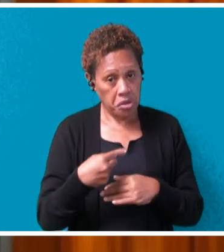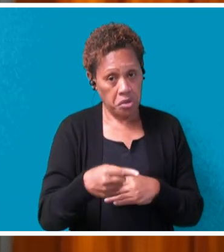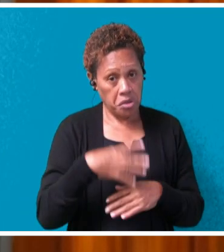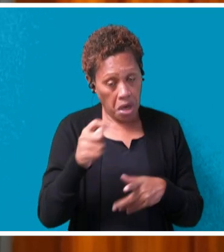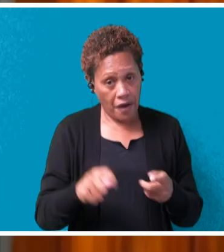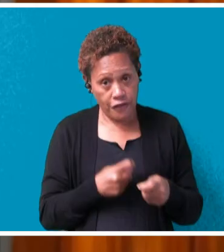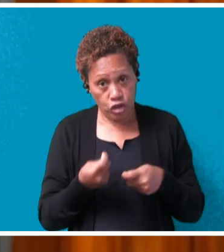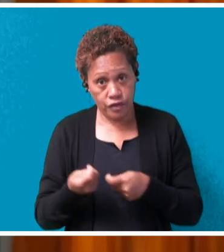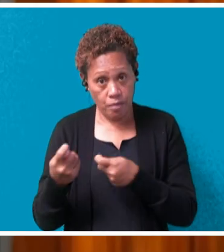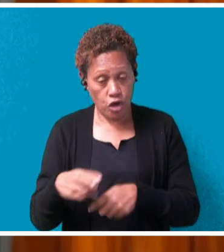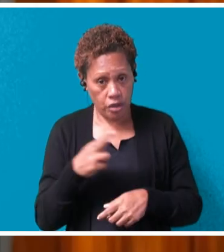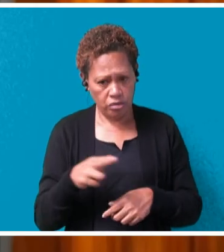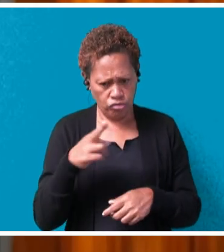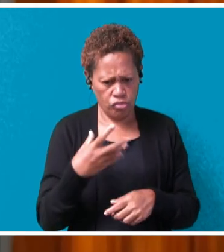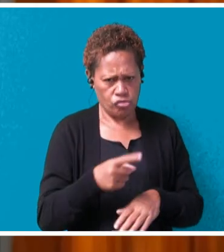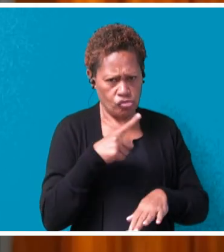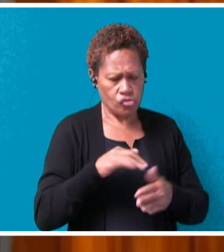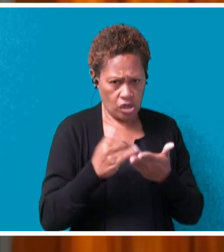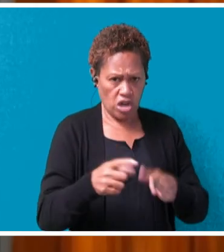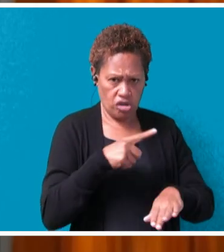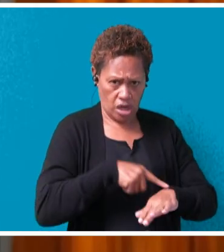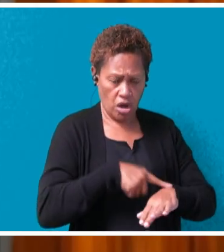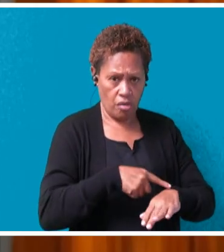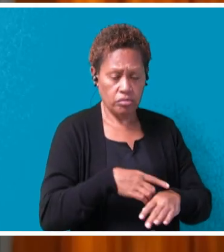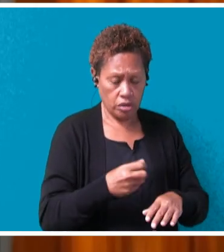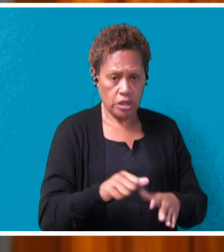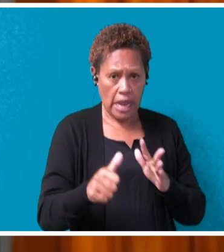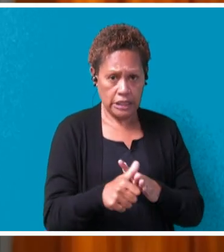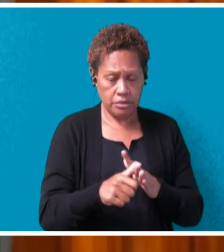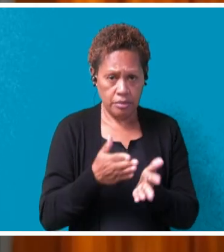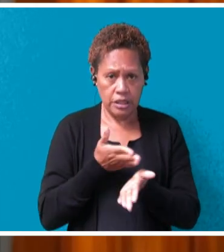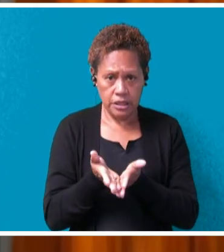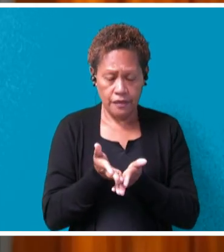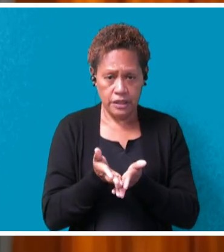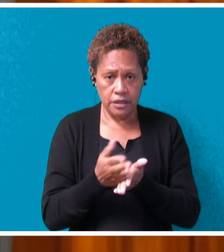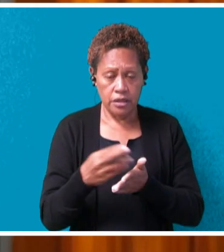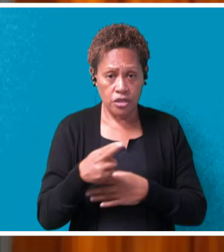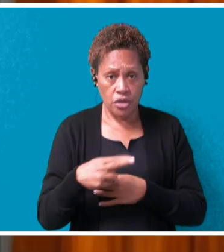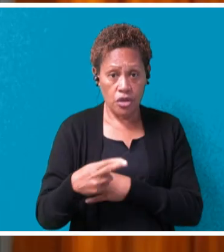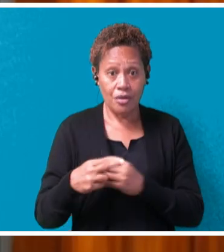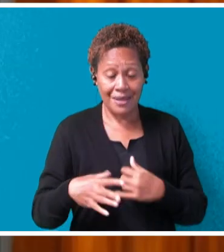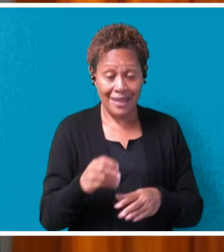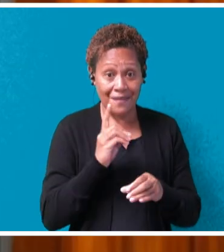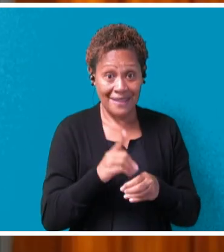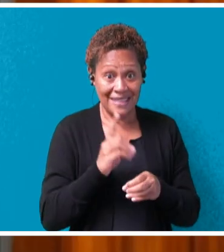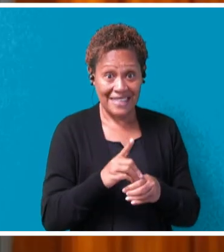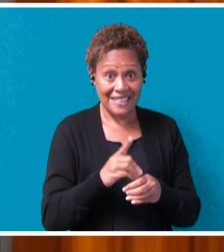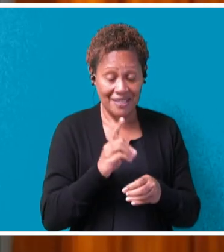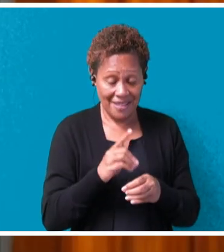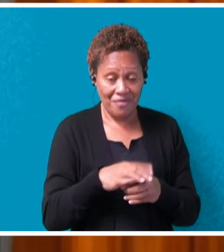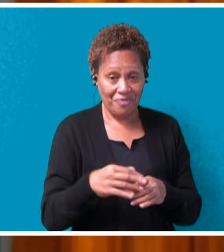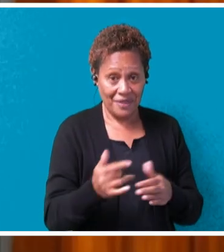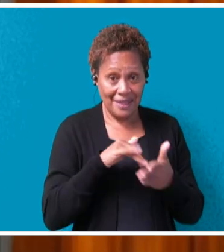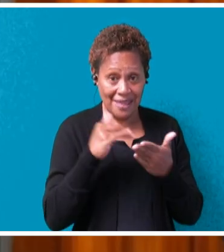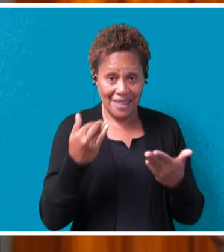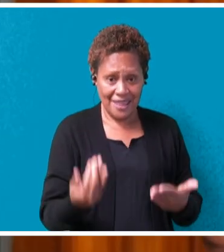transformation into a modern, efficient, and accessible services. Through digital platforms such as the Business Now